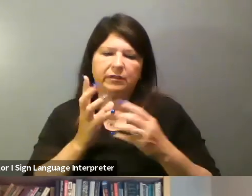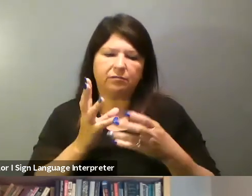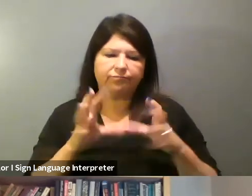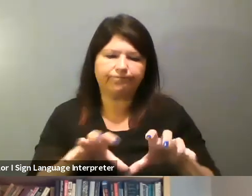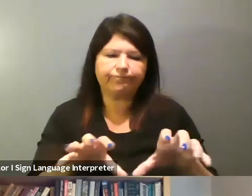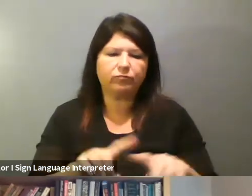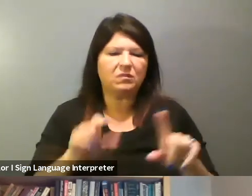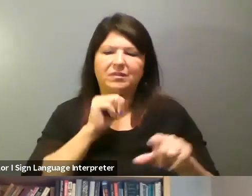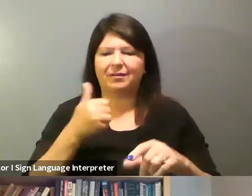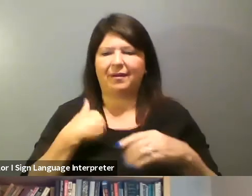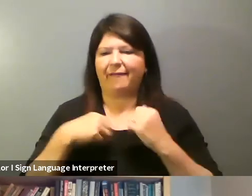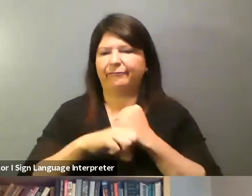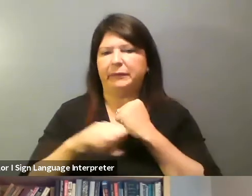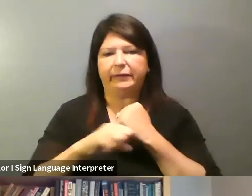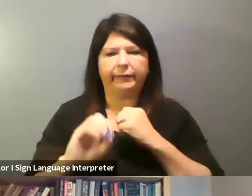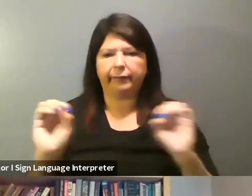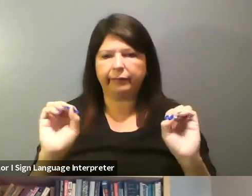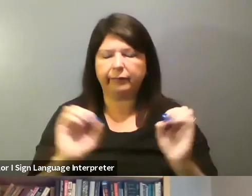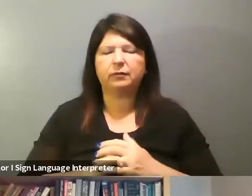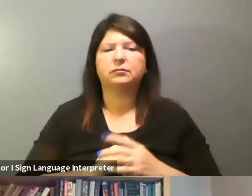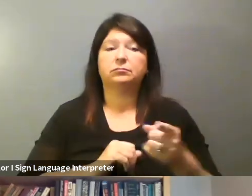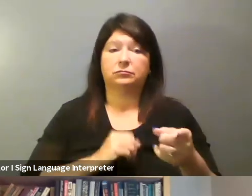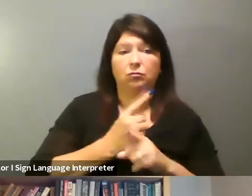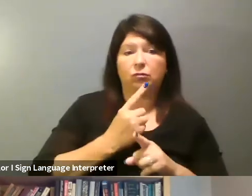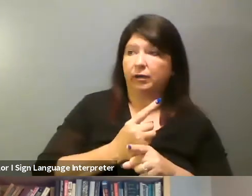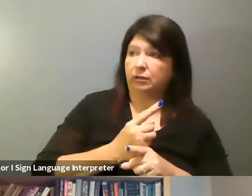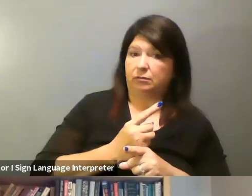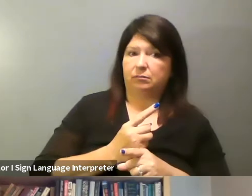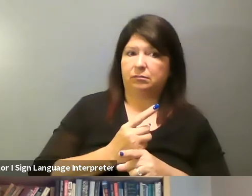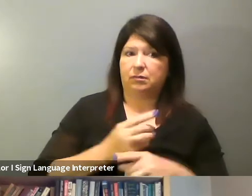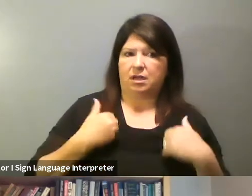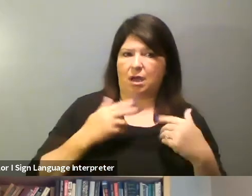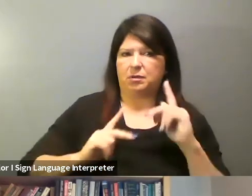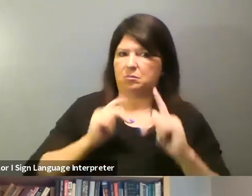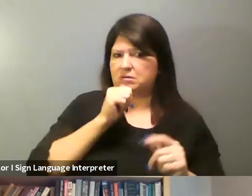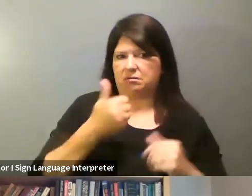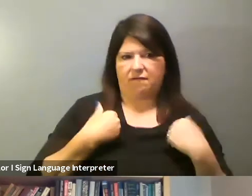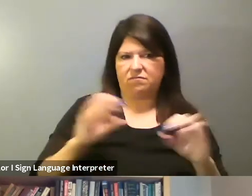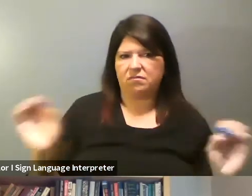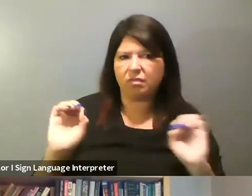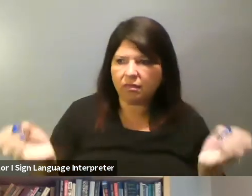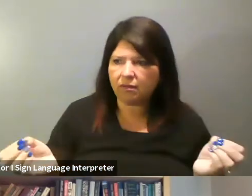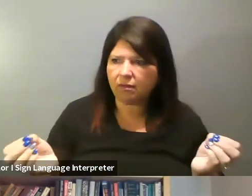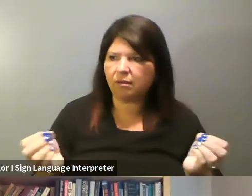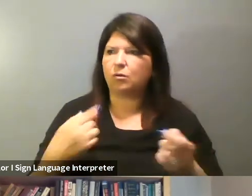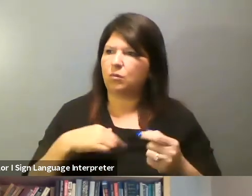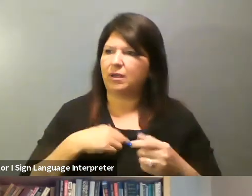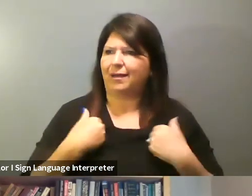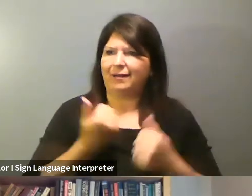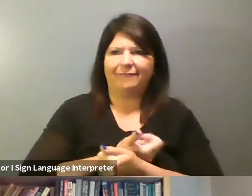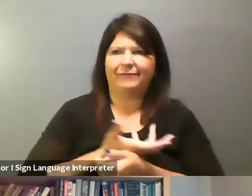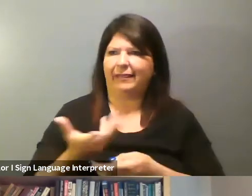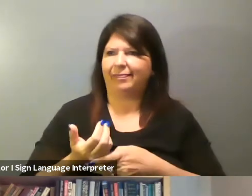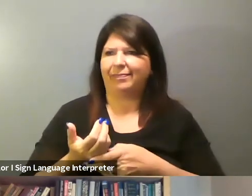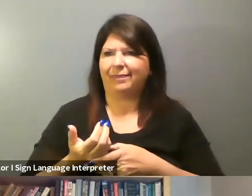have everything. We had nothing. We had a mimeograph machine and a little bit of ink, and we got out thousands